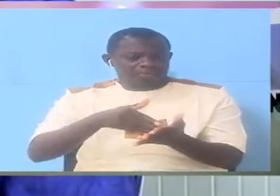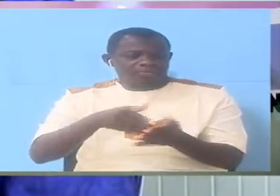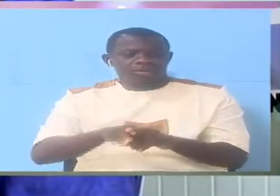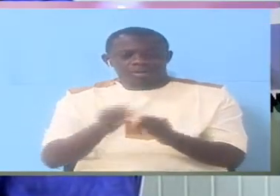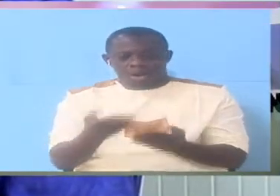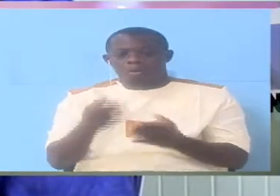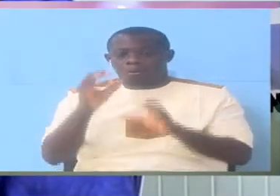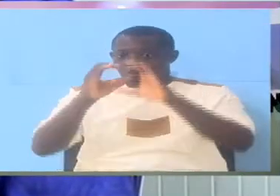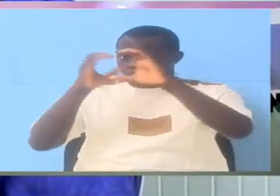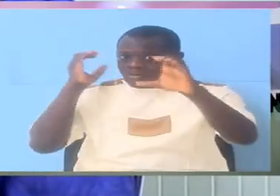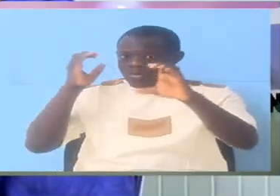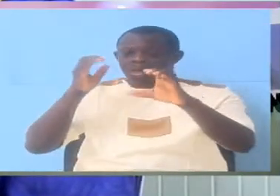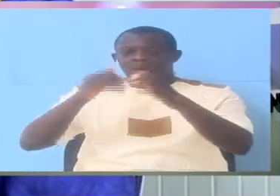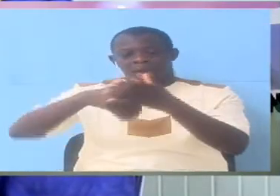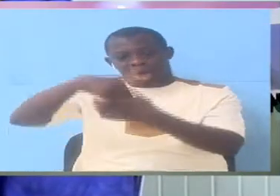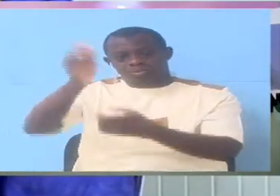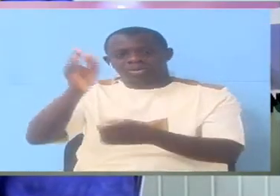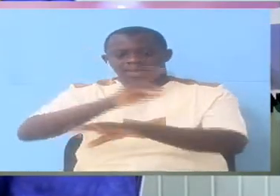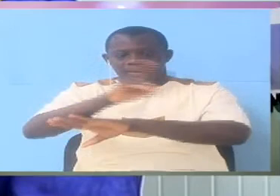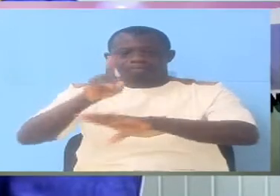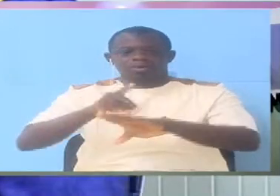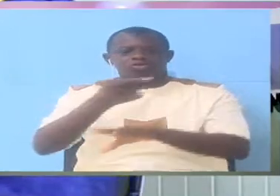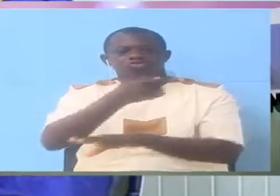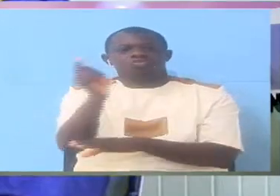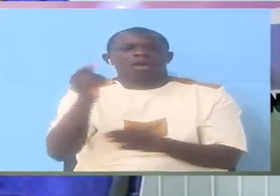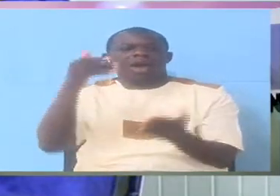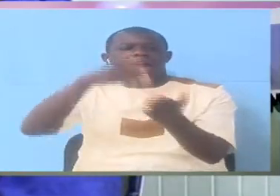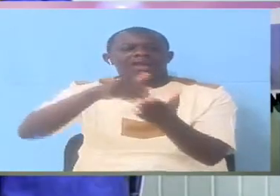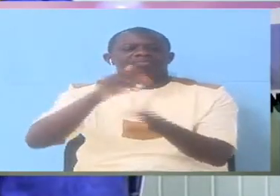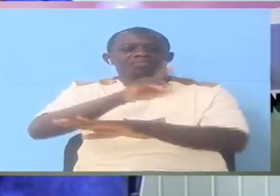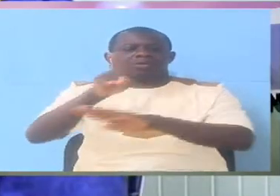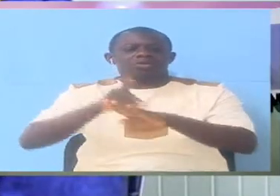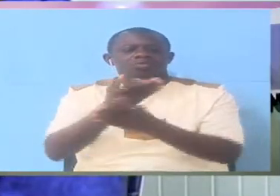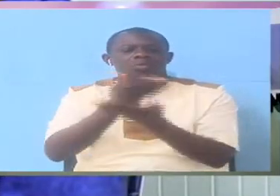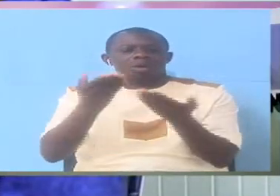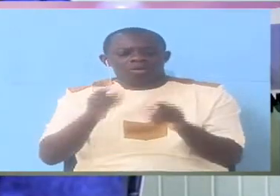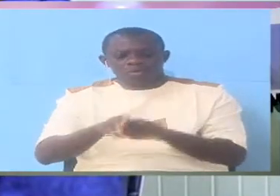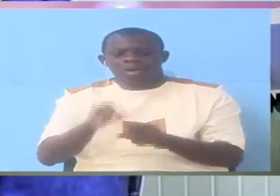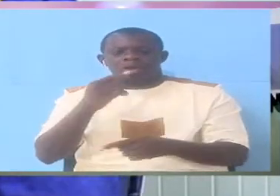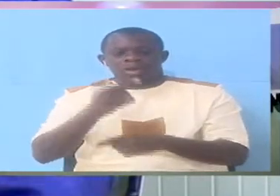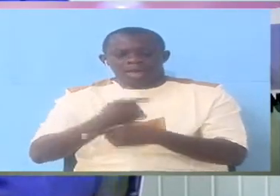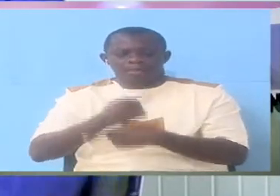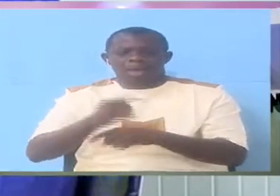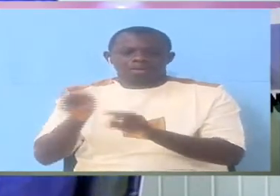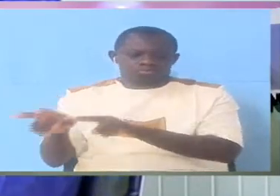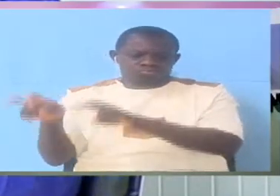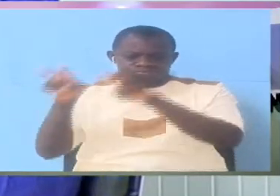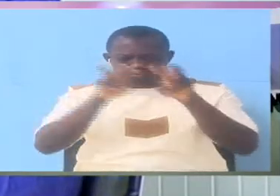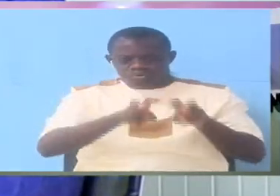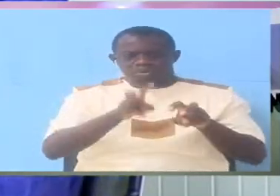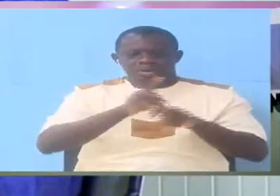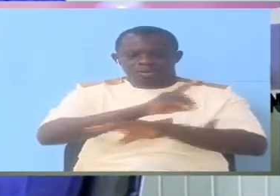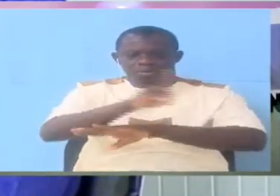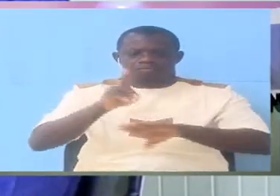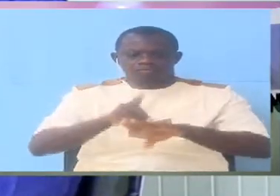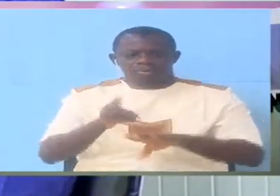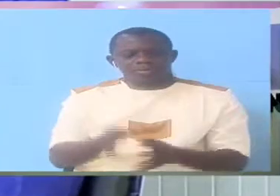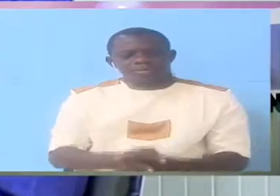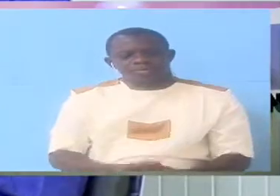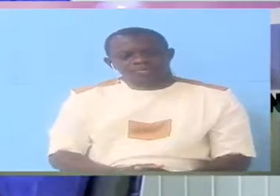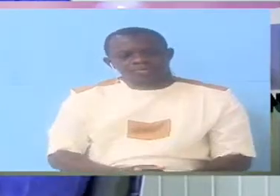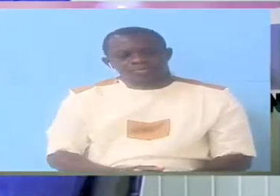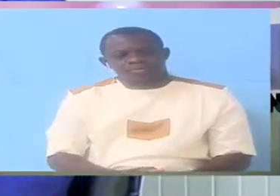we parked the bus outside. Where did you arrive? At the port. Because